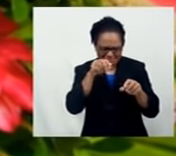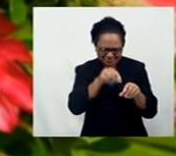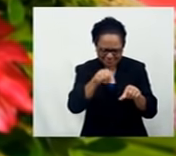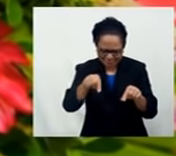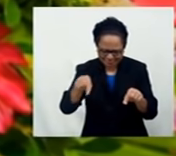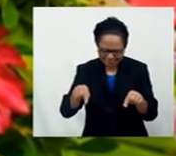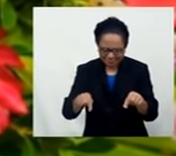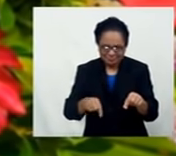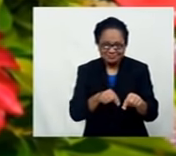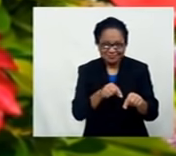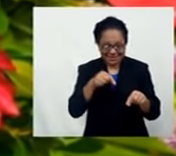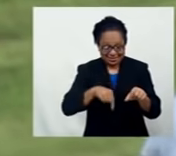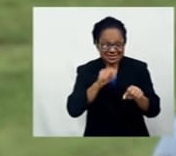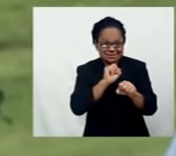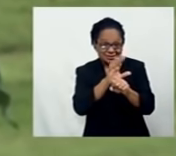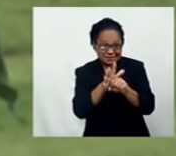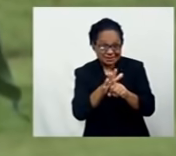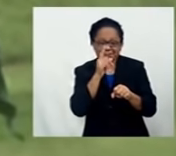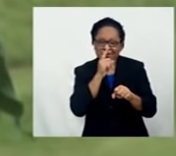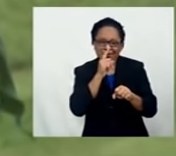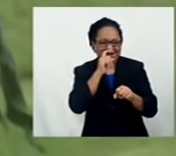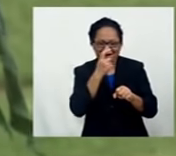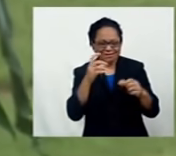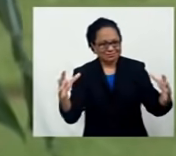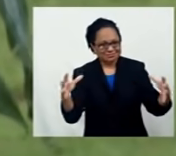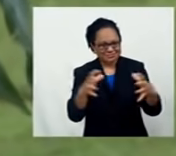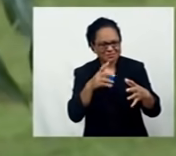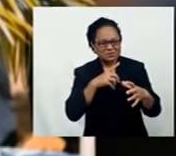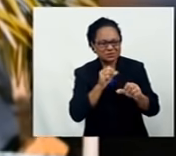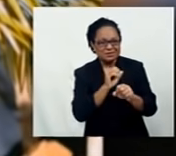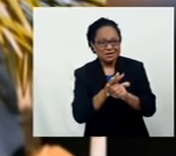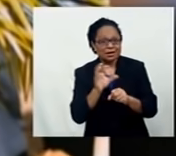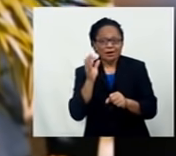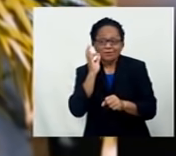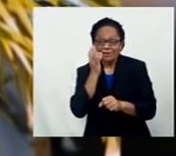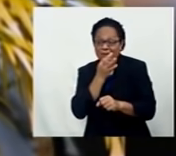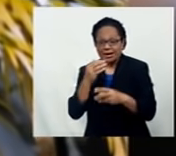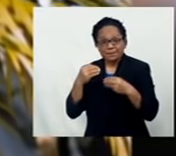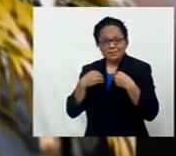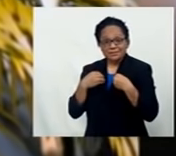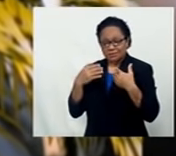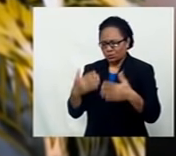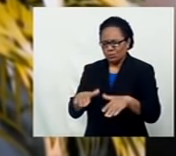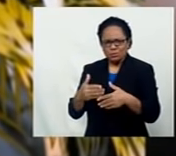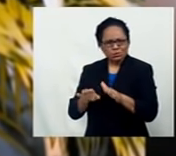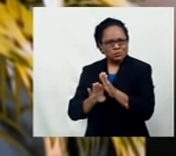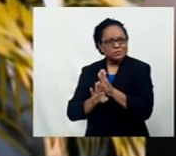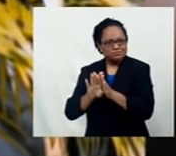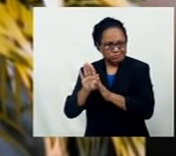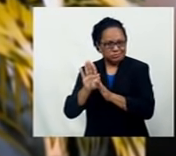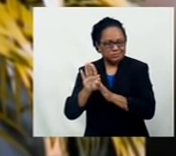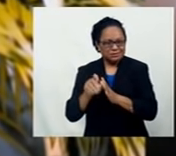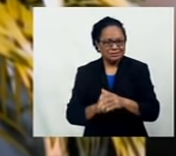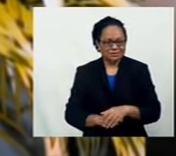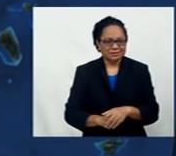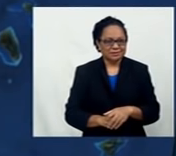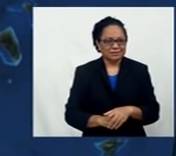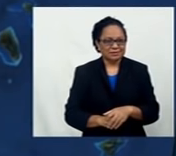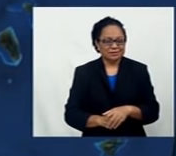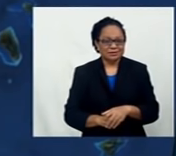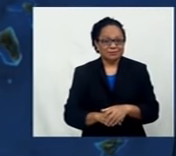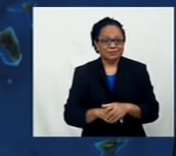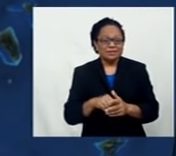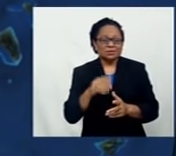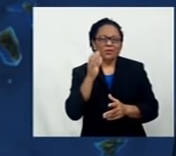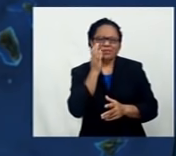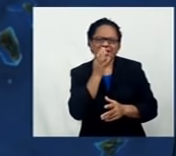pandemic where people cannot gather in large numbers, flower businesses are seeing a surge in demand. Flowers are not always